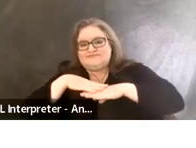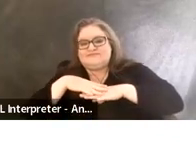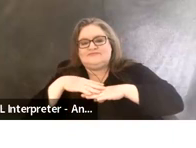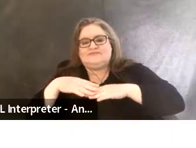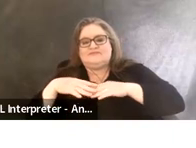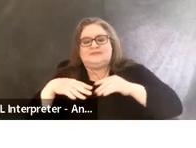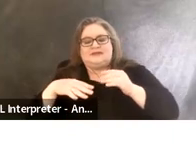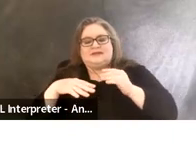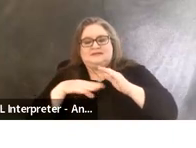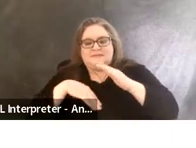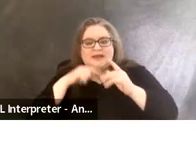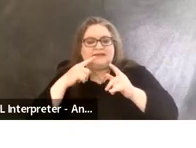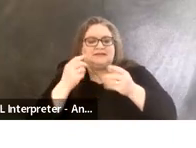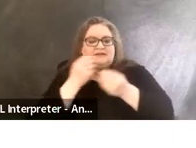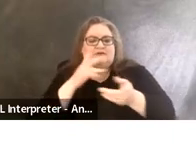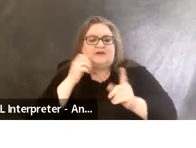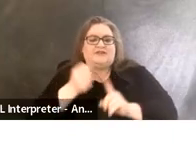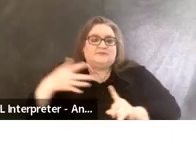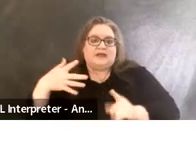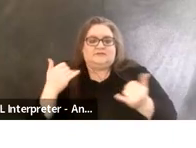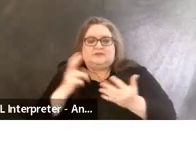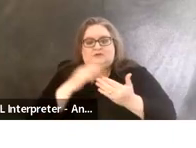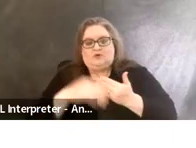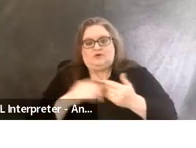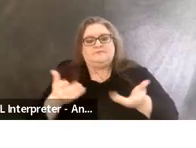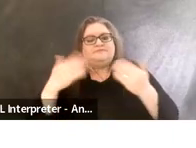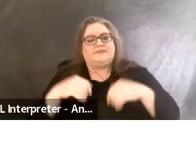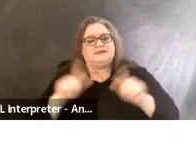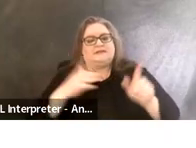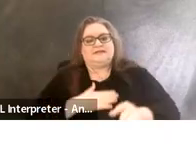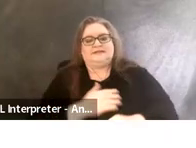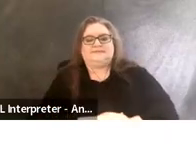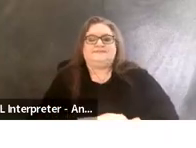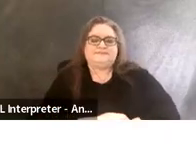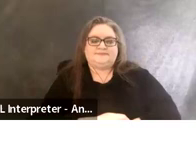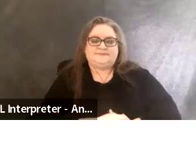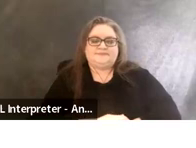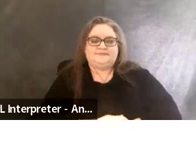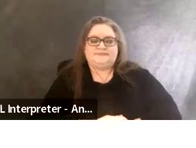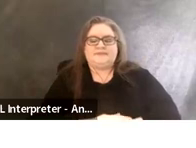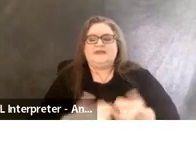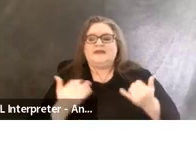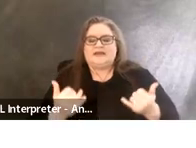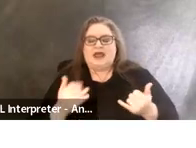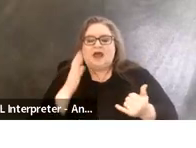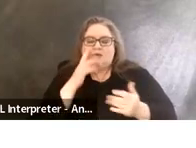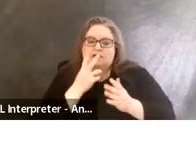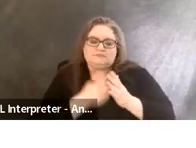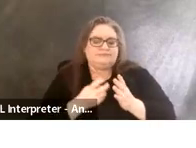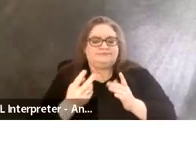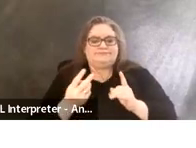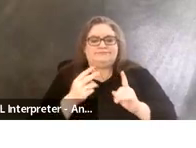on the expansiveness of the program. Next slide, please. So now we're gonna dive into